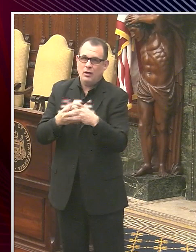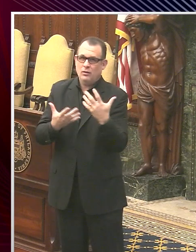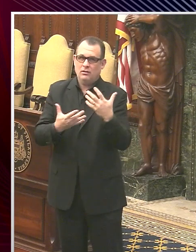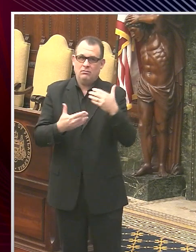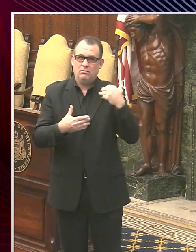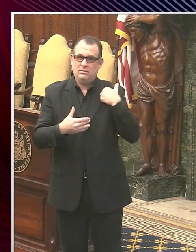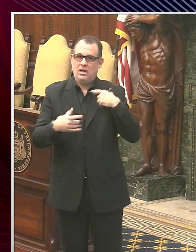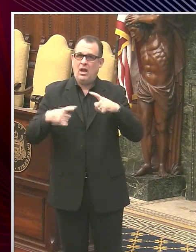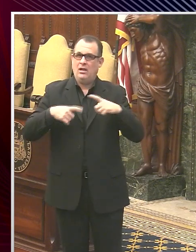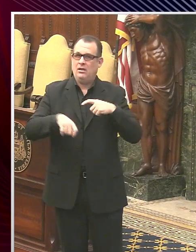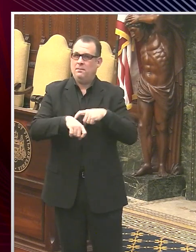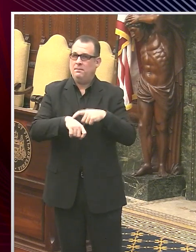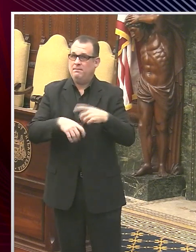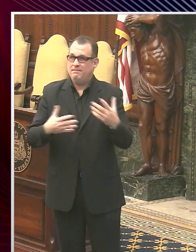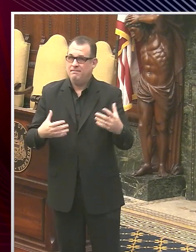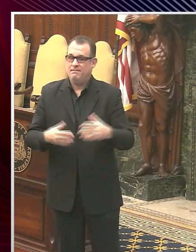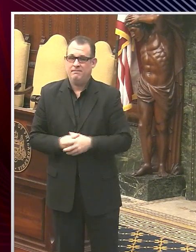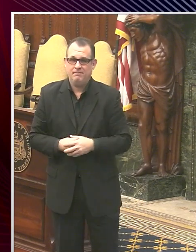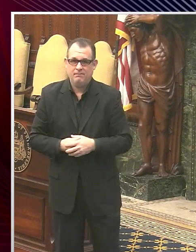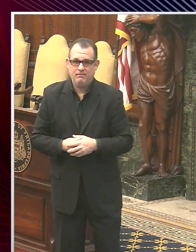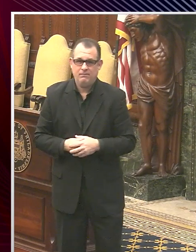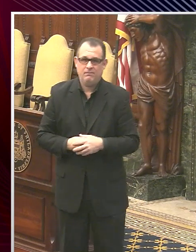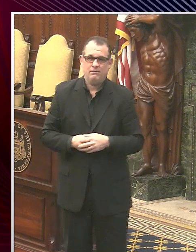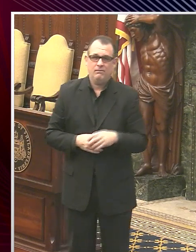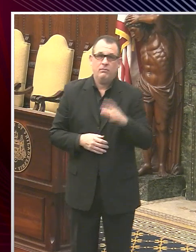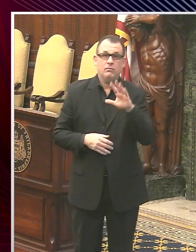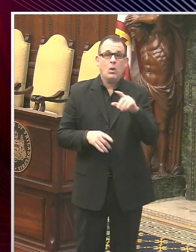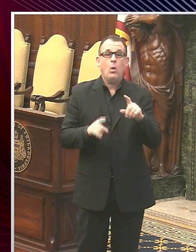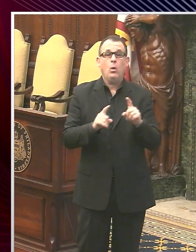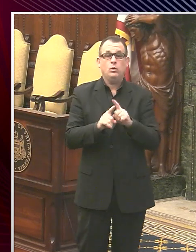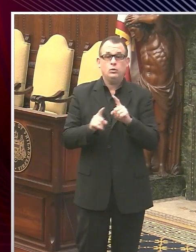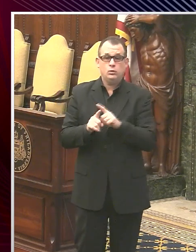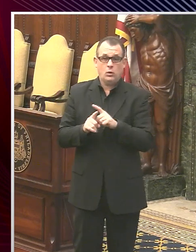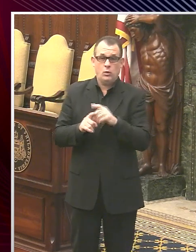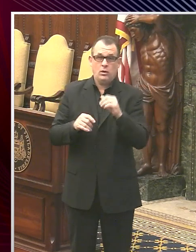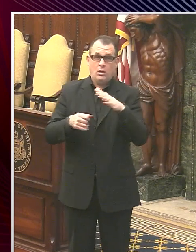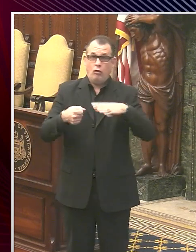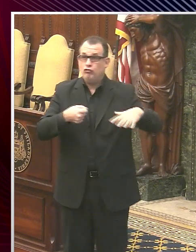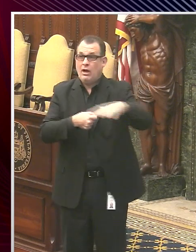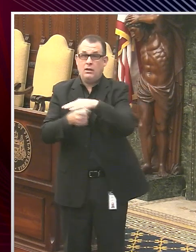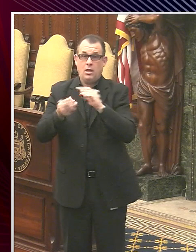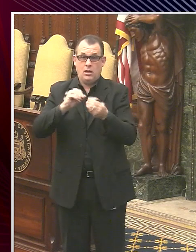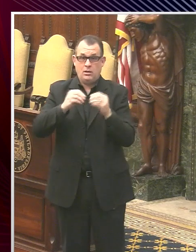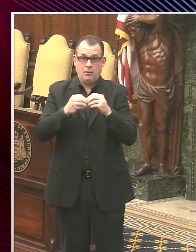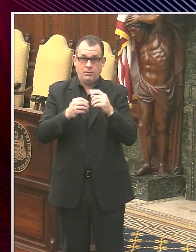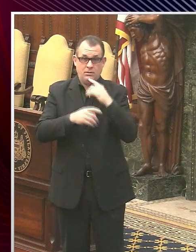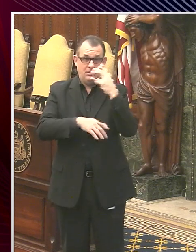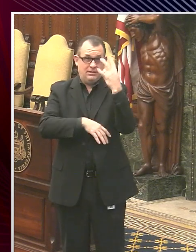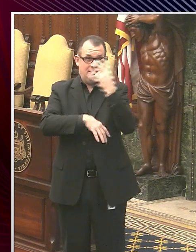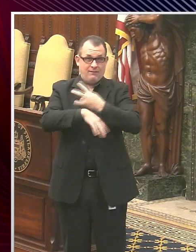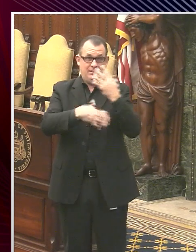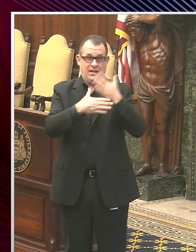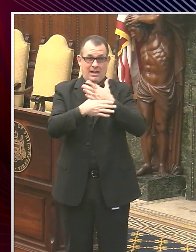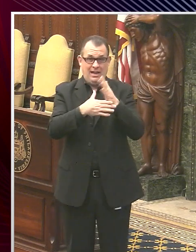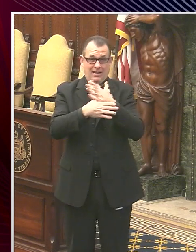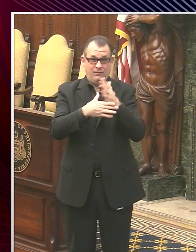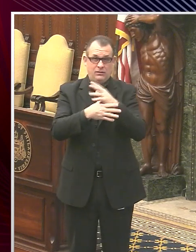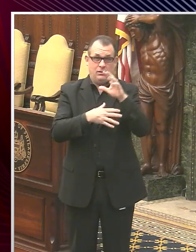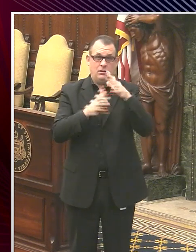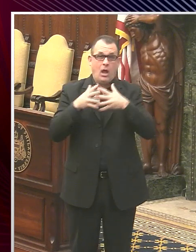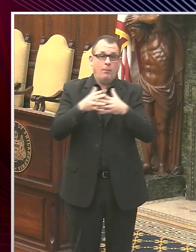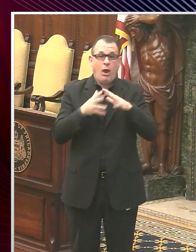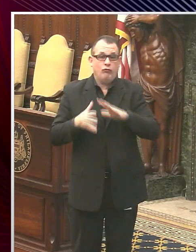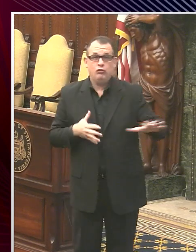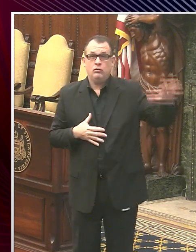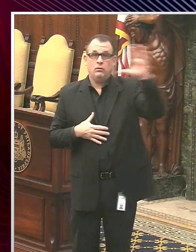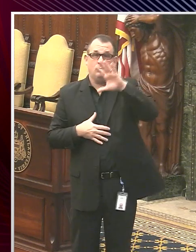that's also because we're seeing increases in cases all around us. The 7-day average for the United States as a whole is now above